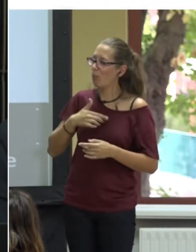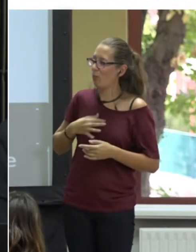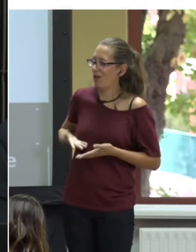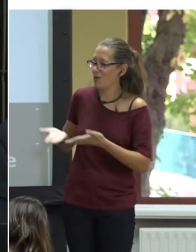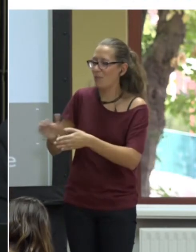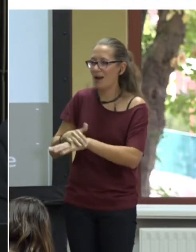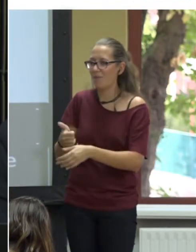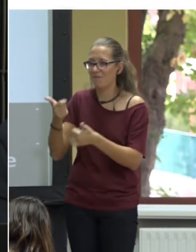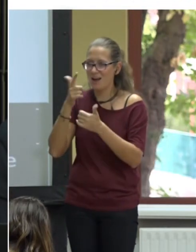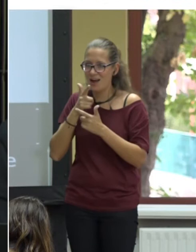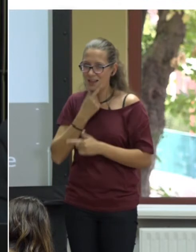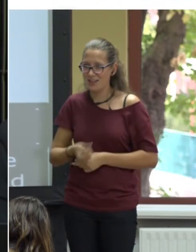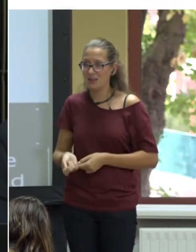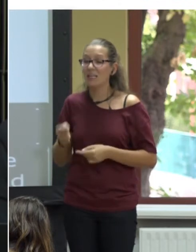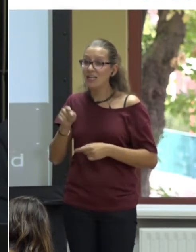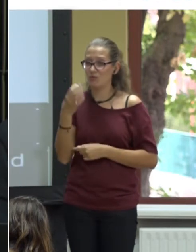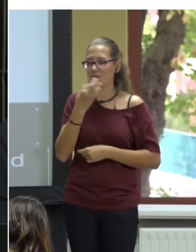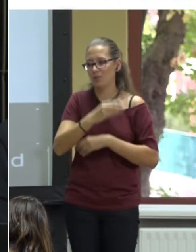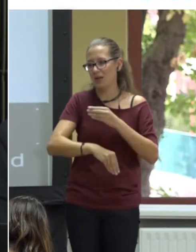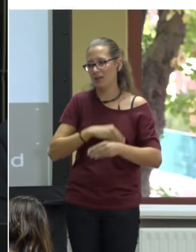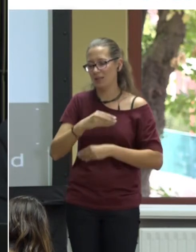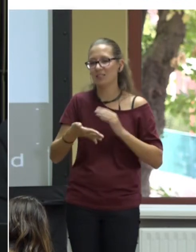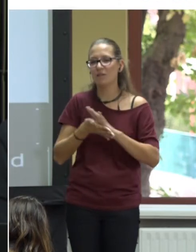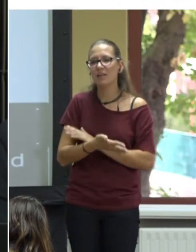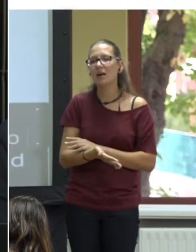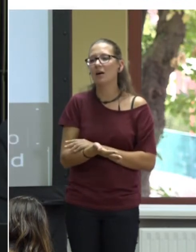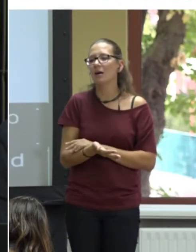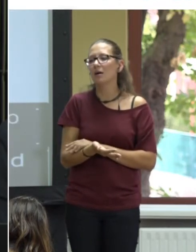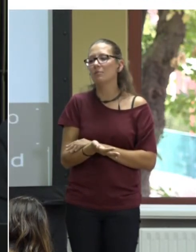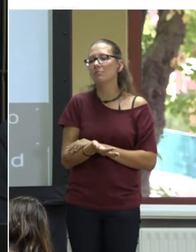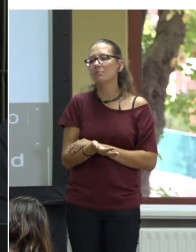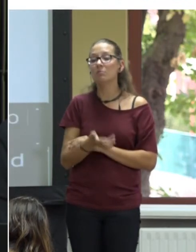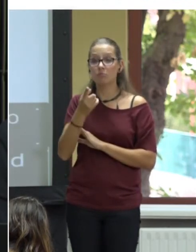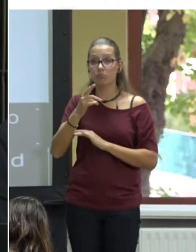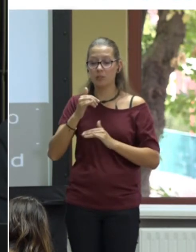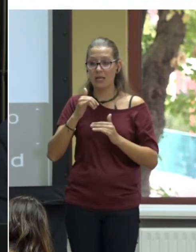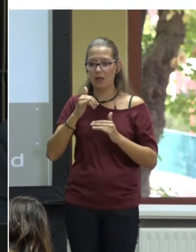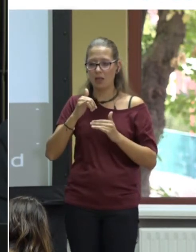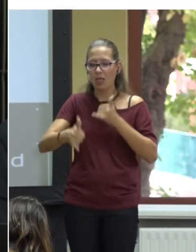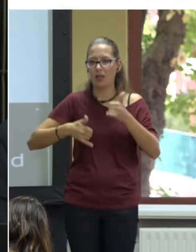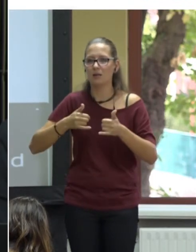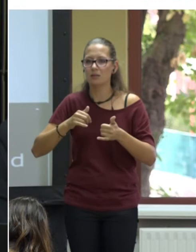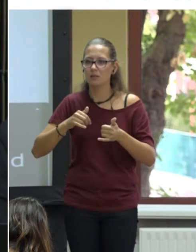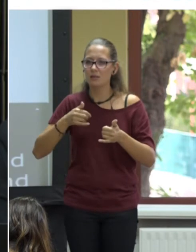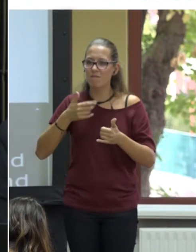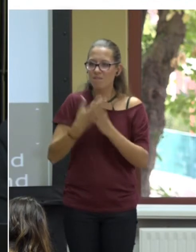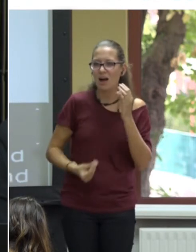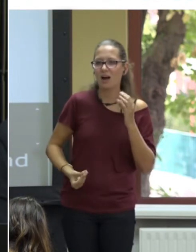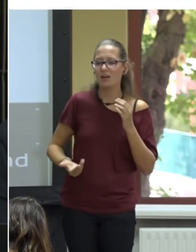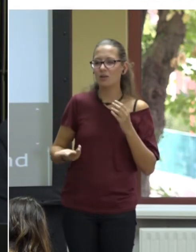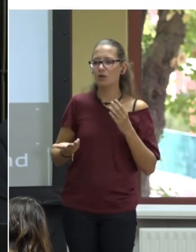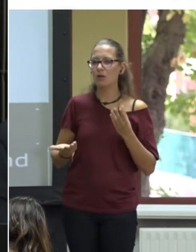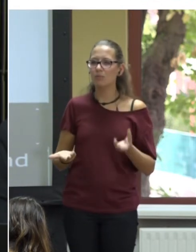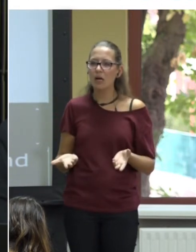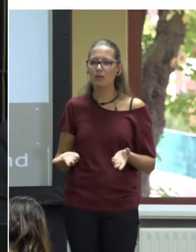basically wherever you tumble and fall, you're like, why did I fall? Check it out, announce the problem, and